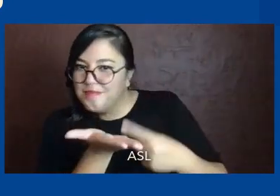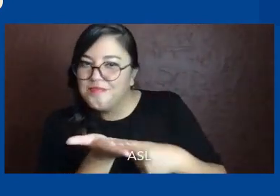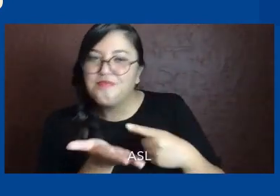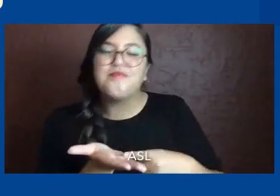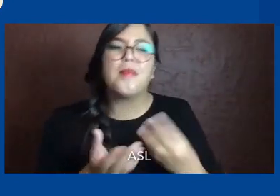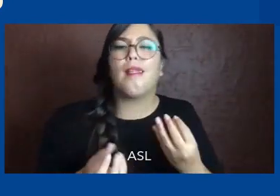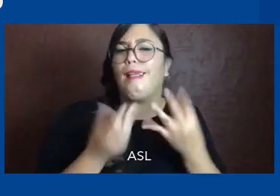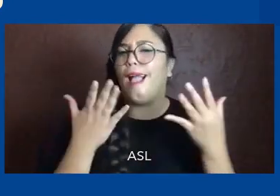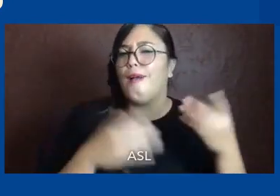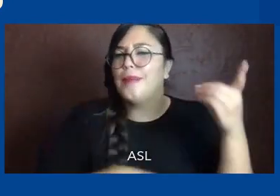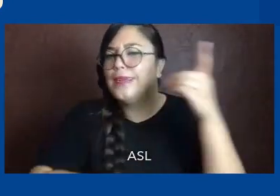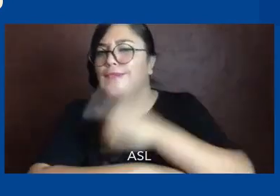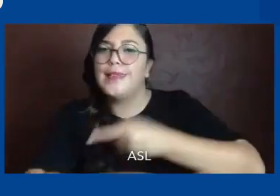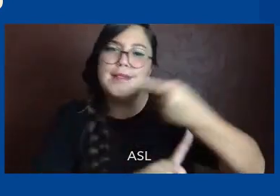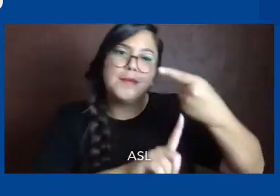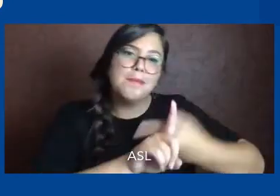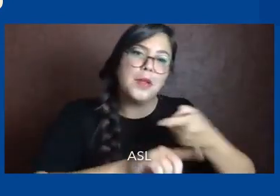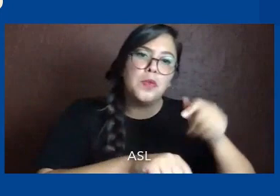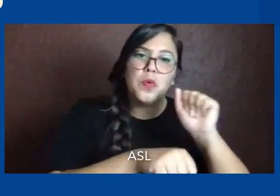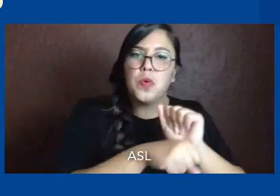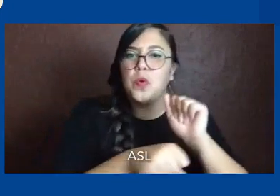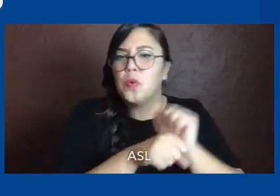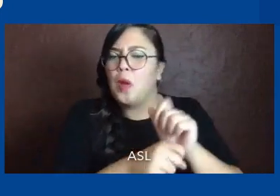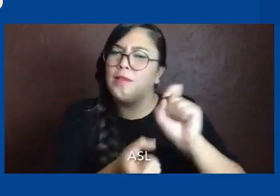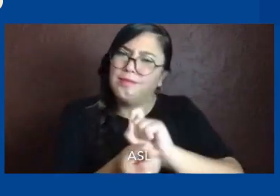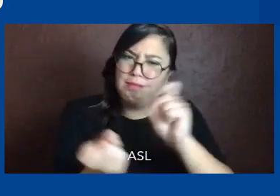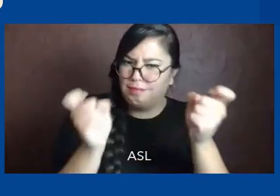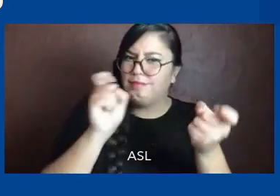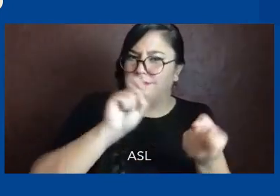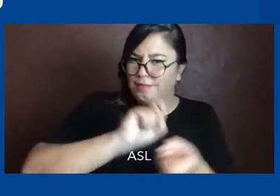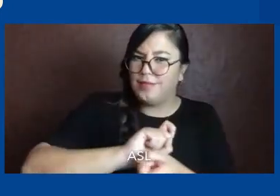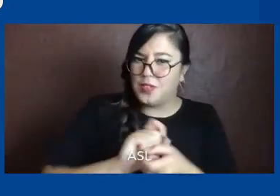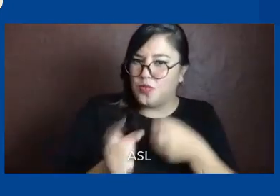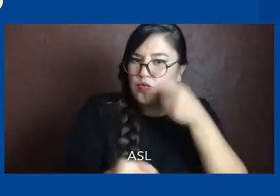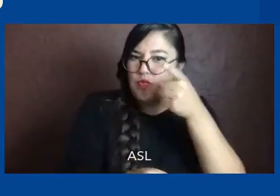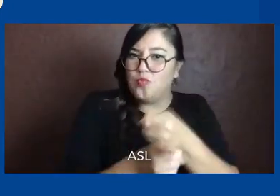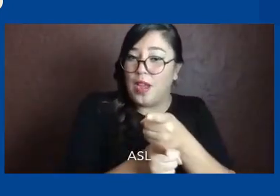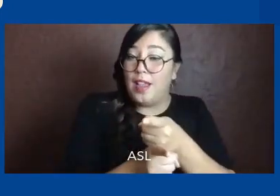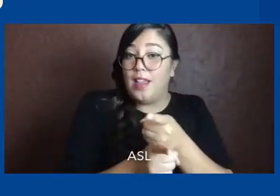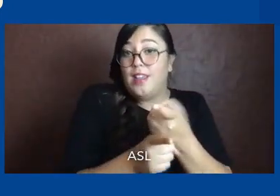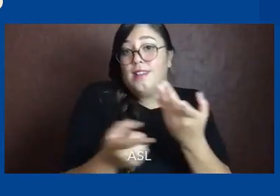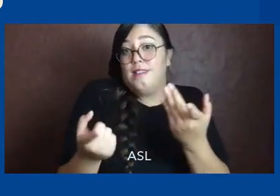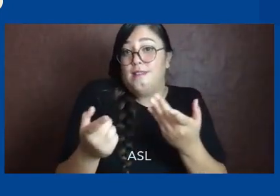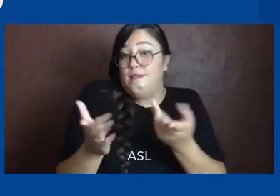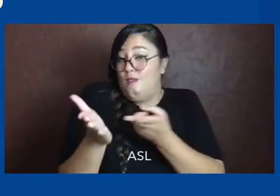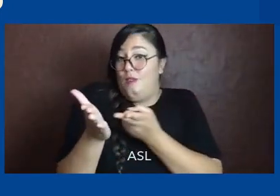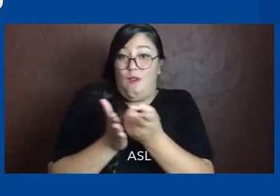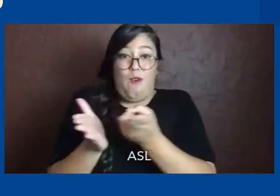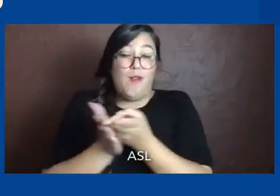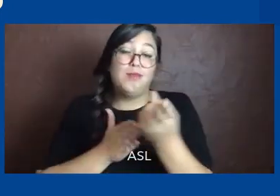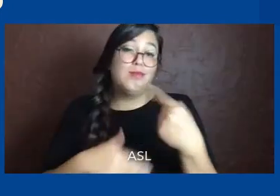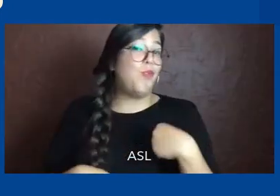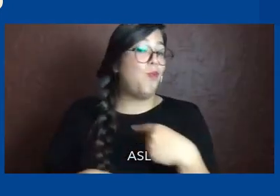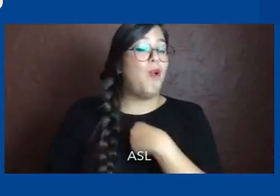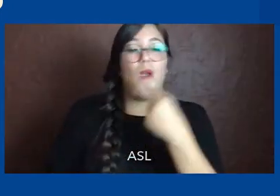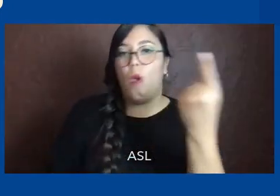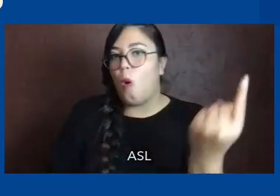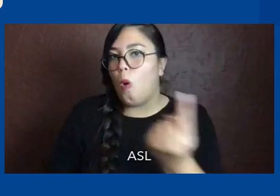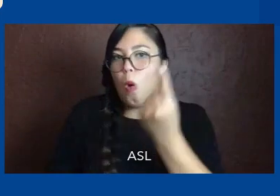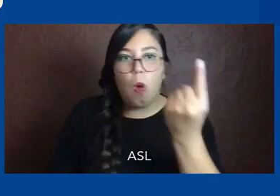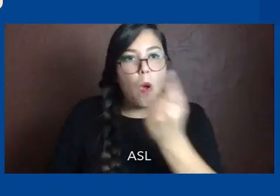and flows and all that stuff. But the reality is that, like, we're always working on doing this job, whether we're on set or